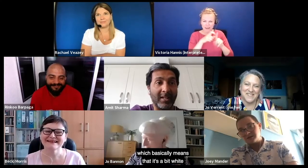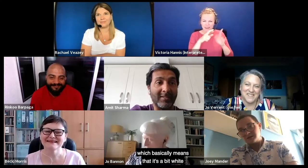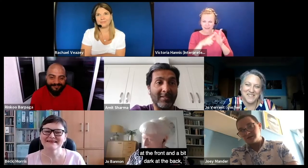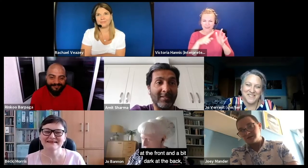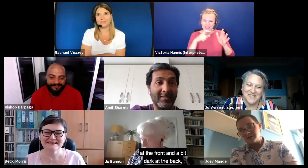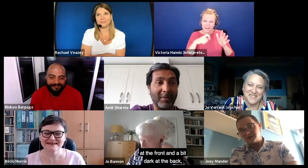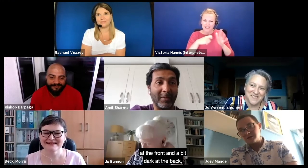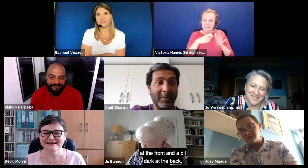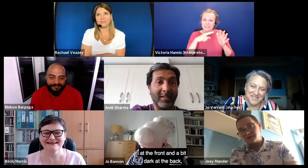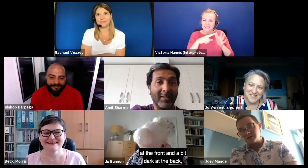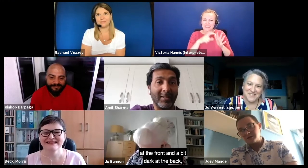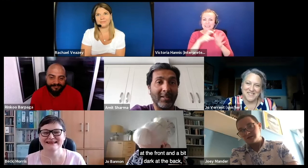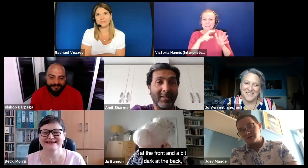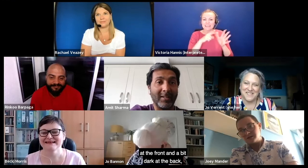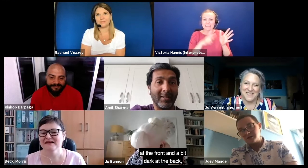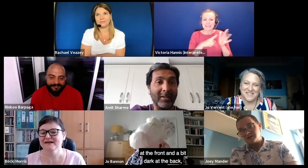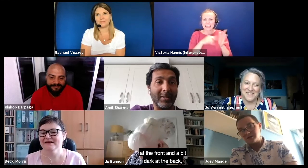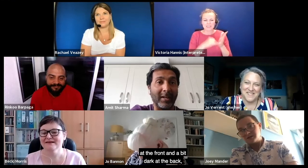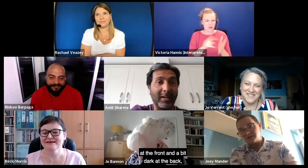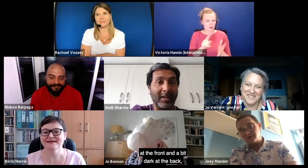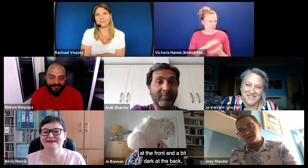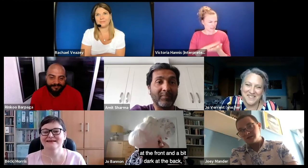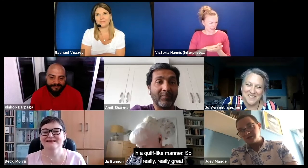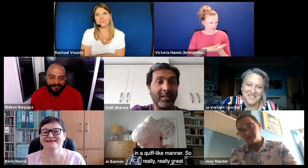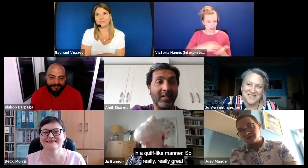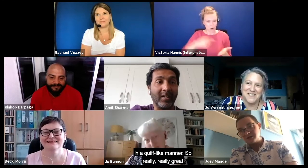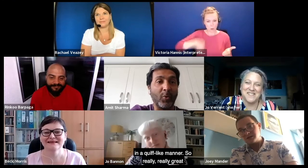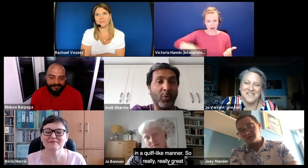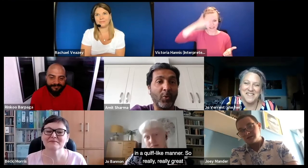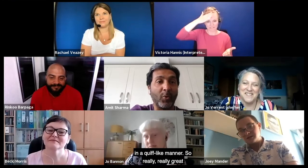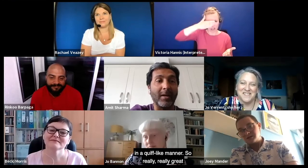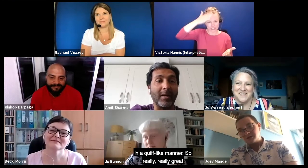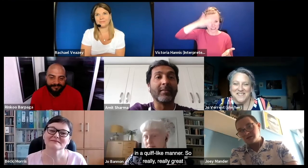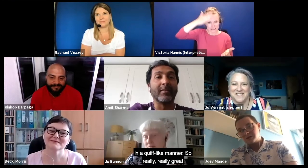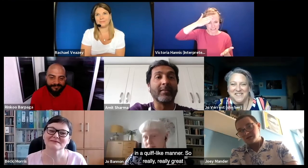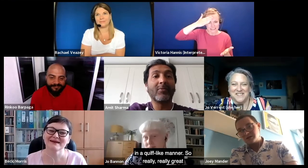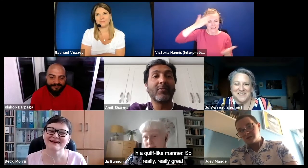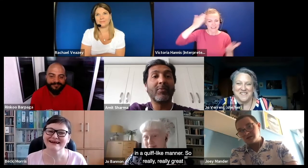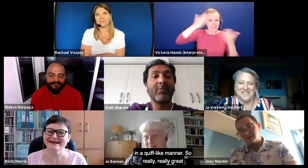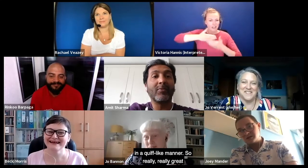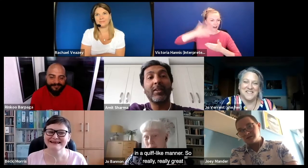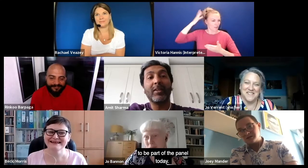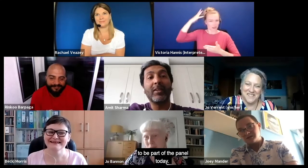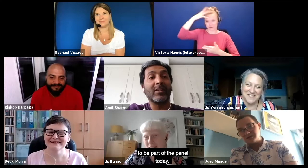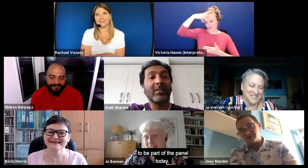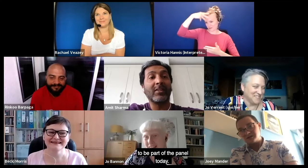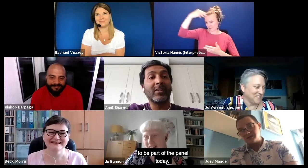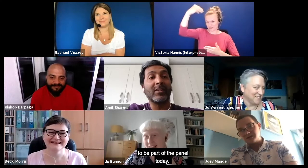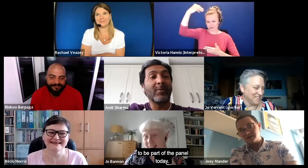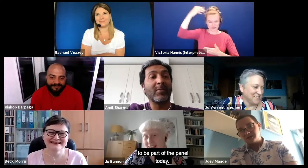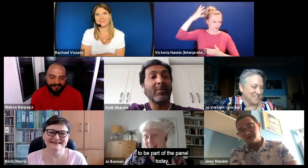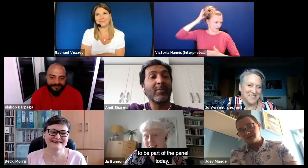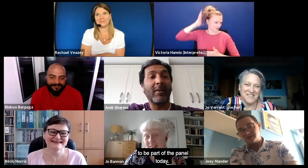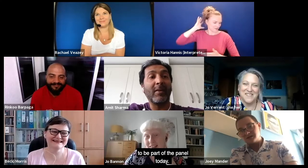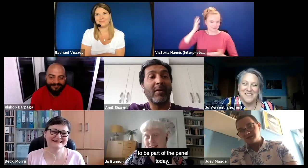it's a bit white at the front and a bit dark at the back in a quiff-like manner. It's really, really great